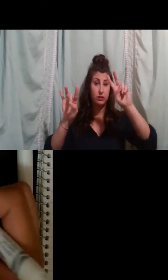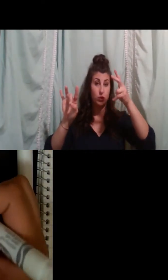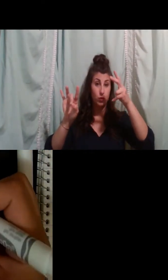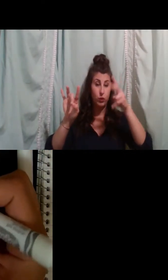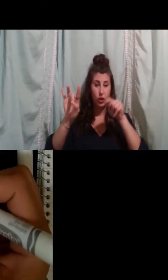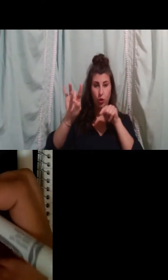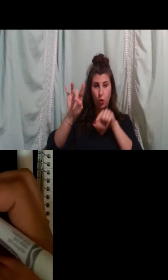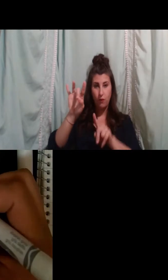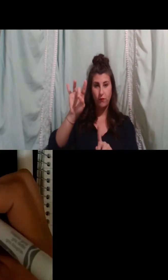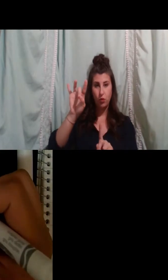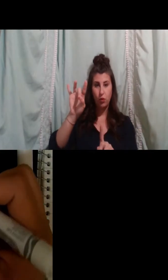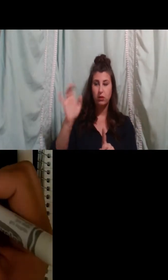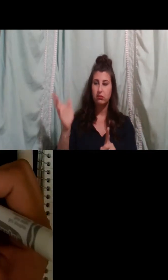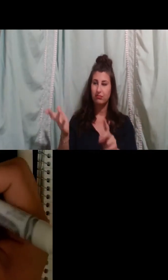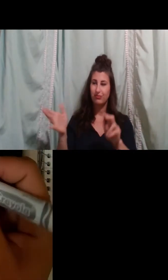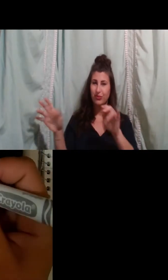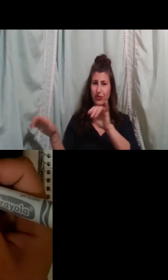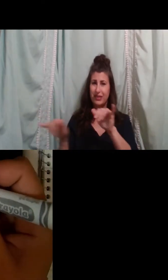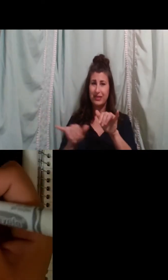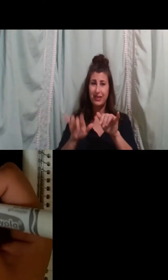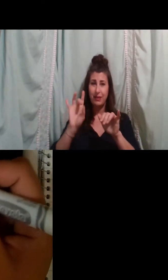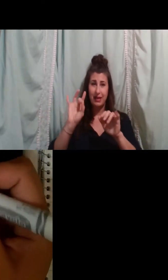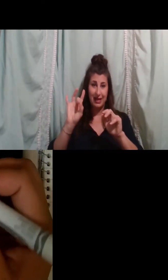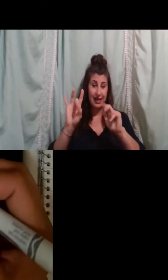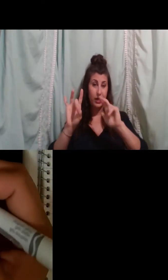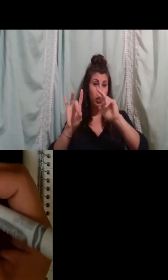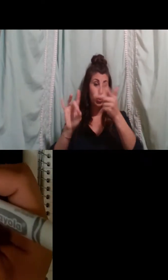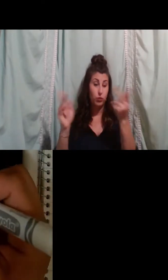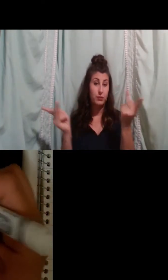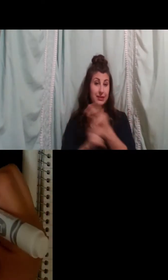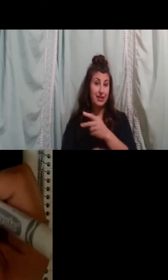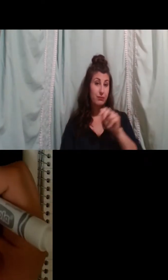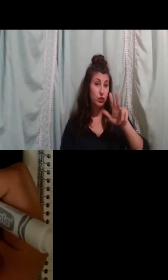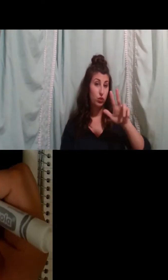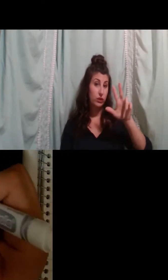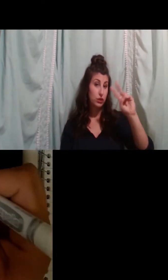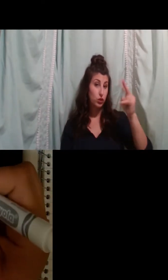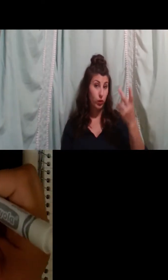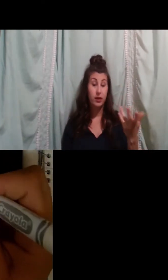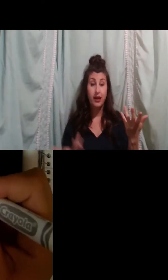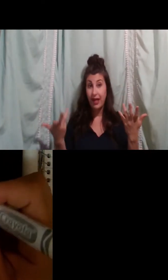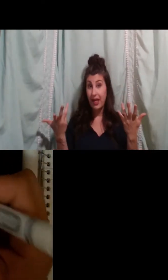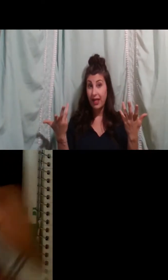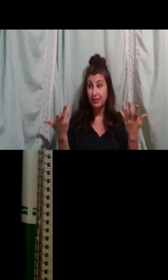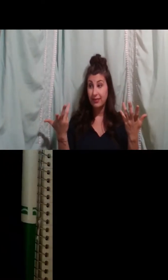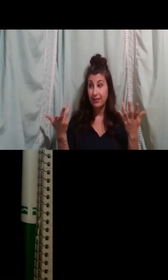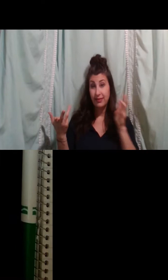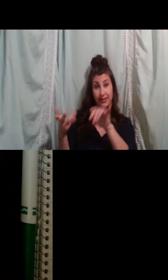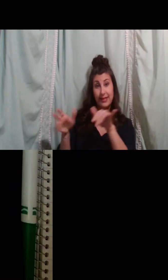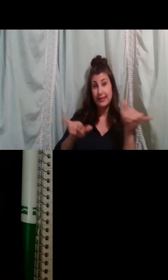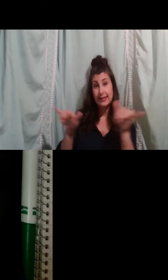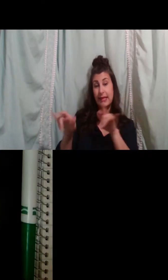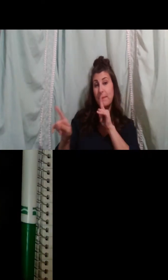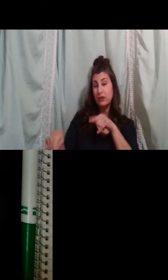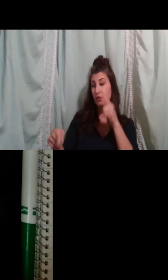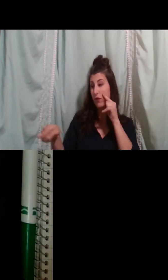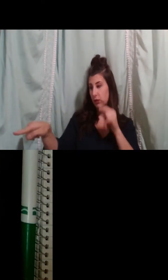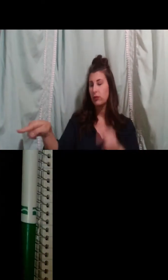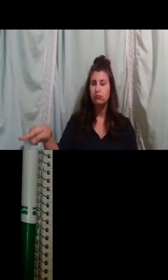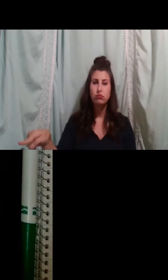same thing as saying 8 cubed. 8 to the 3rd is 8 cubed times 3 squared. And that's the same answer as